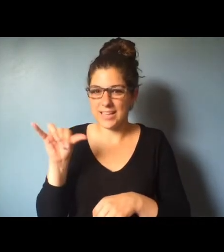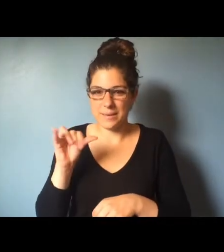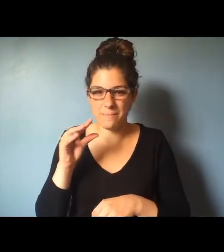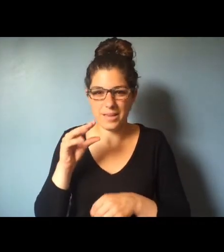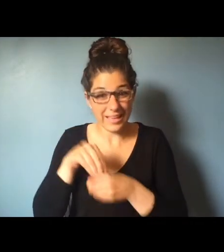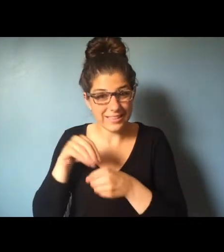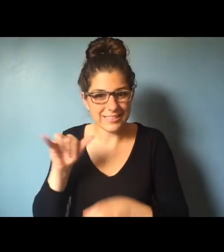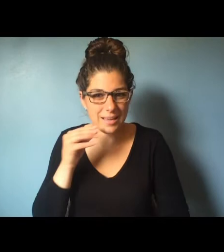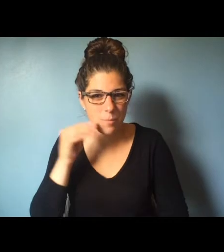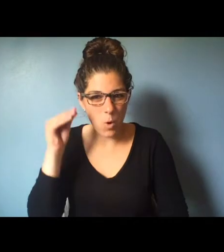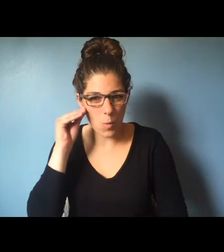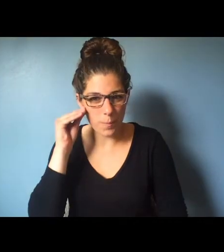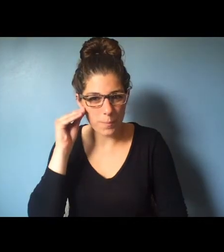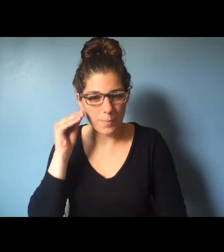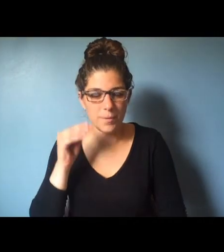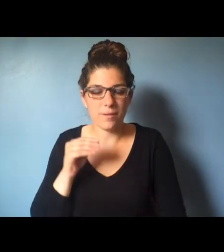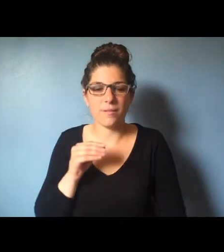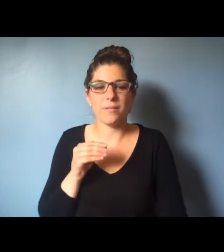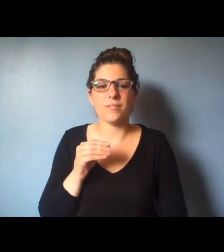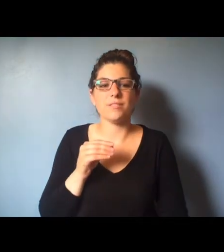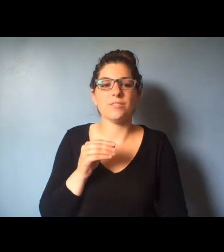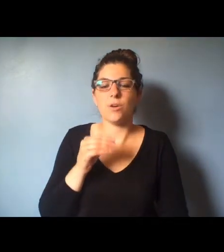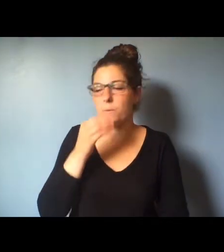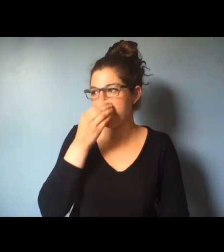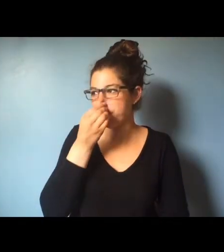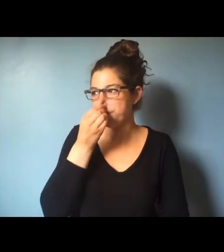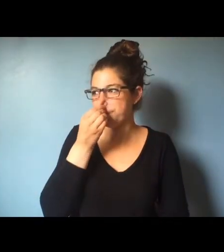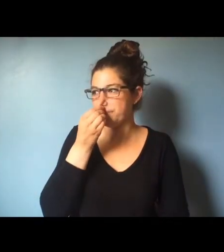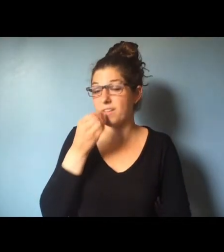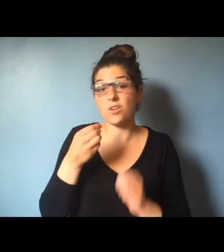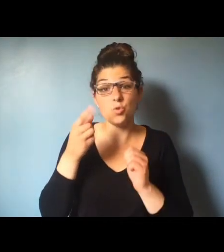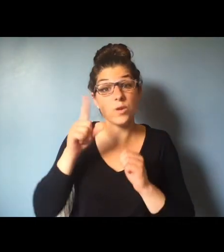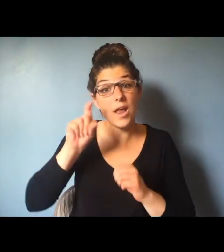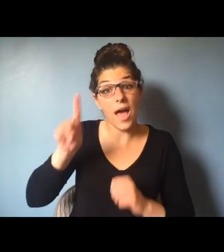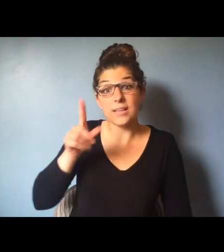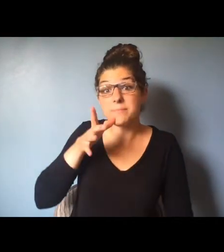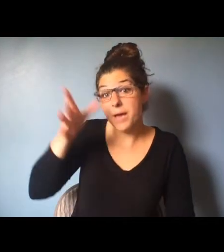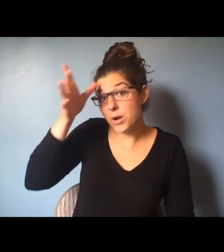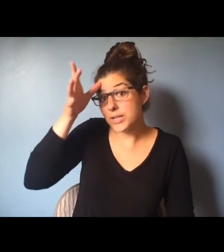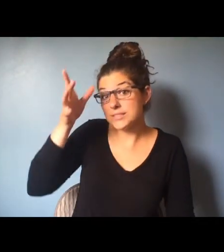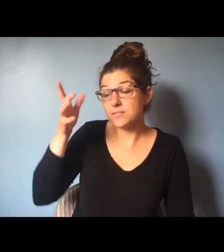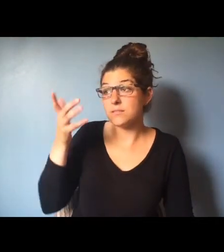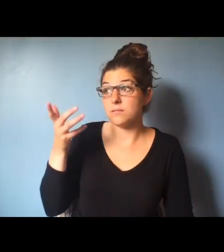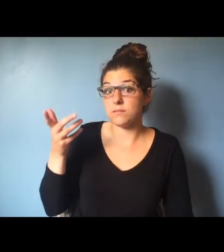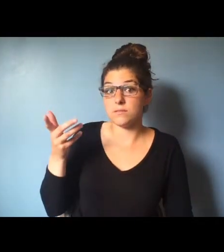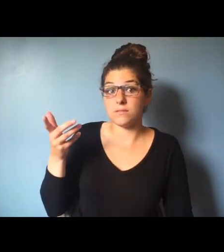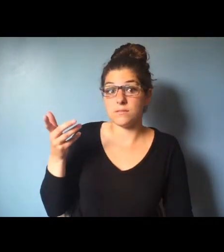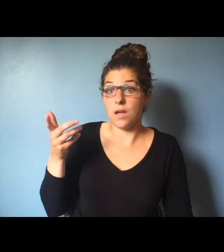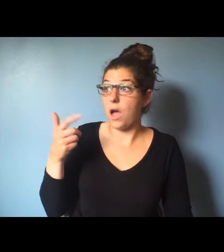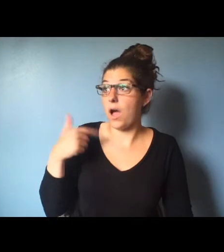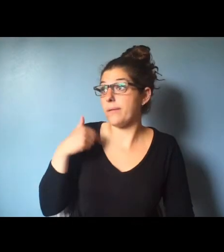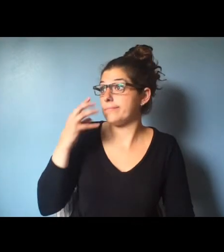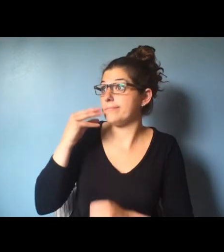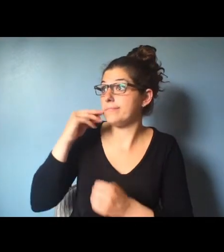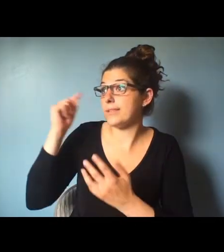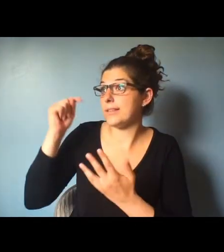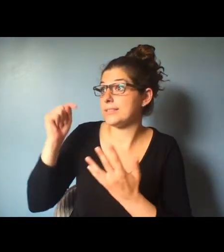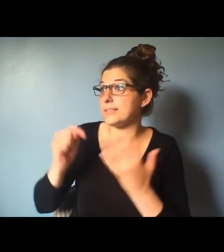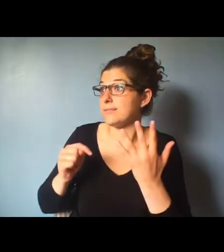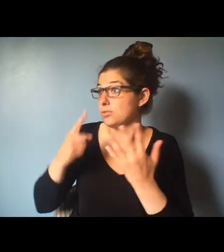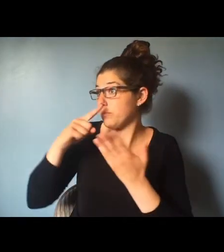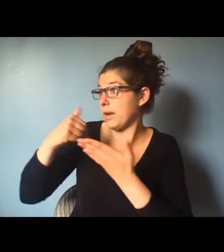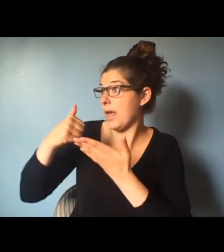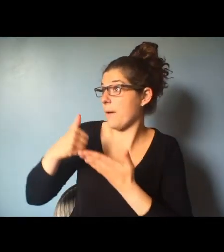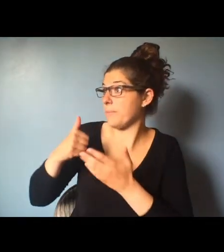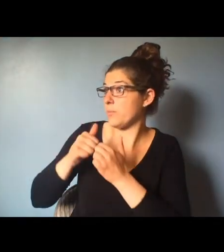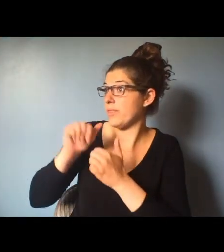household as you. So like, okay, you can ask your parents, okay, I'm going through this, can you help me